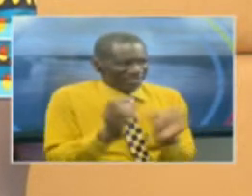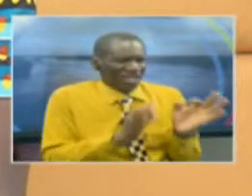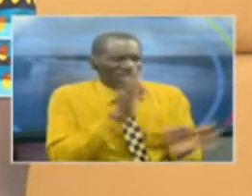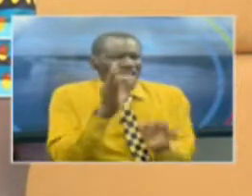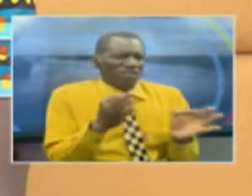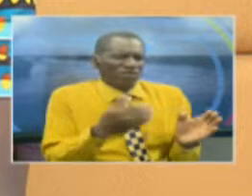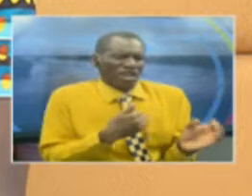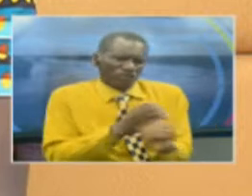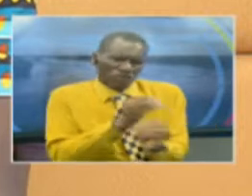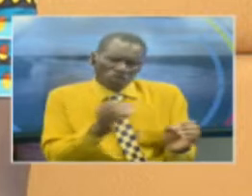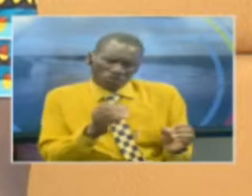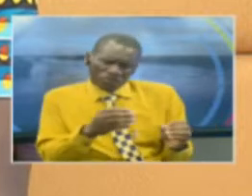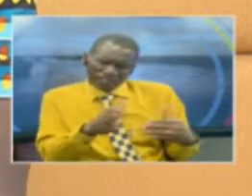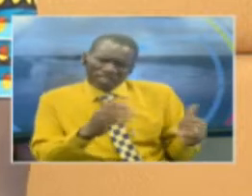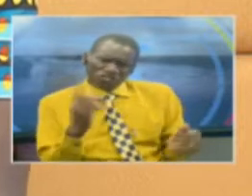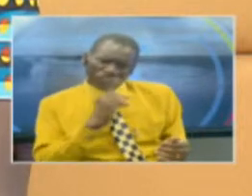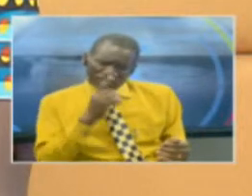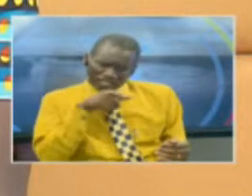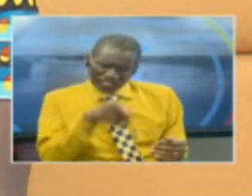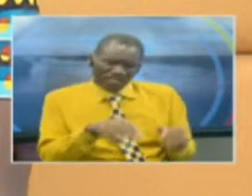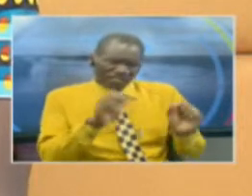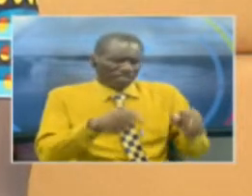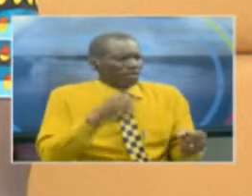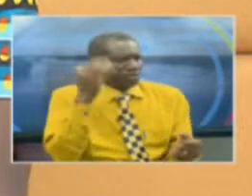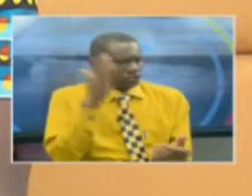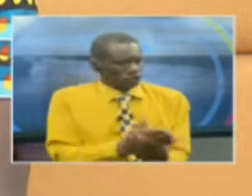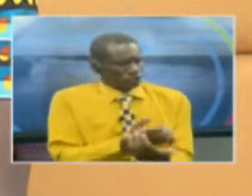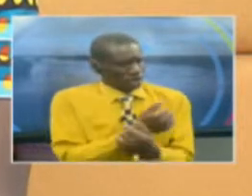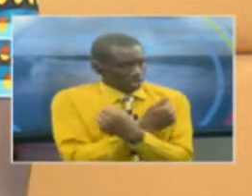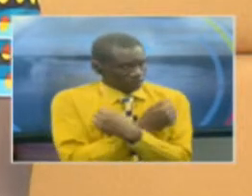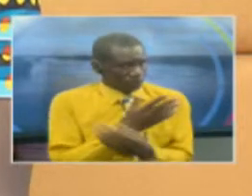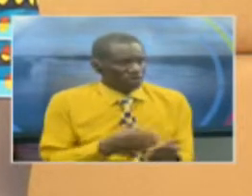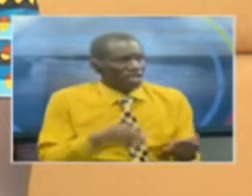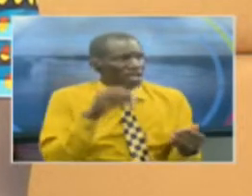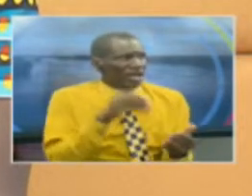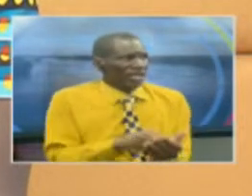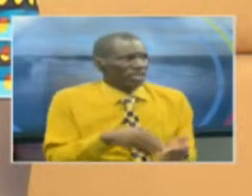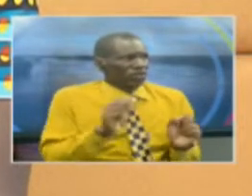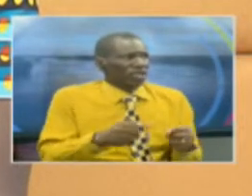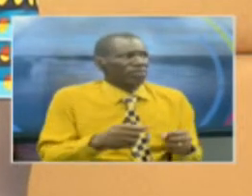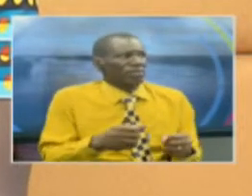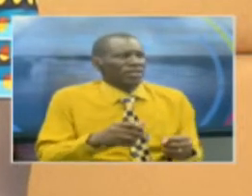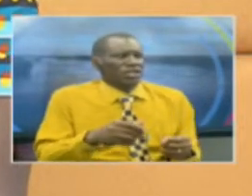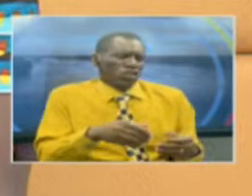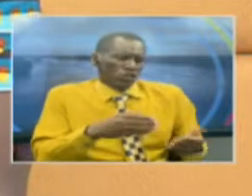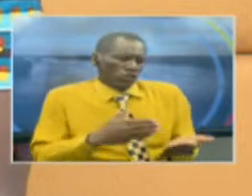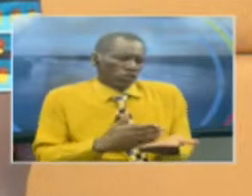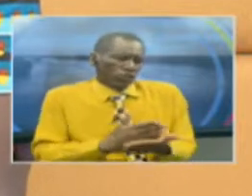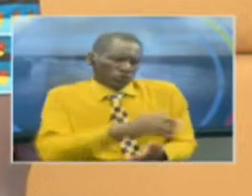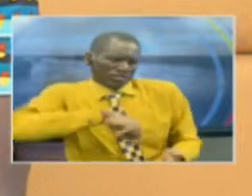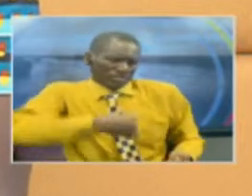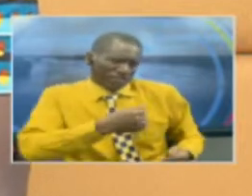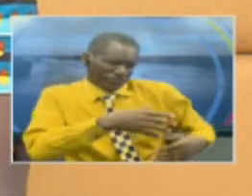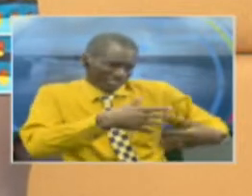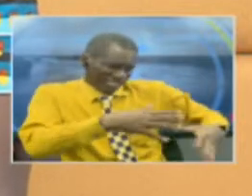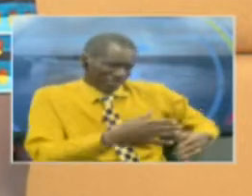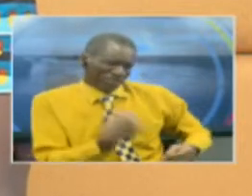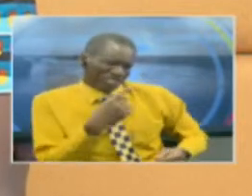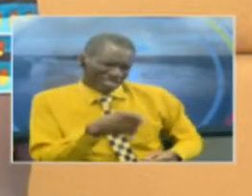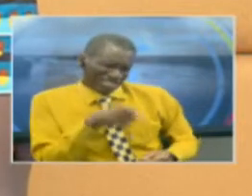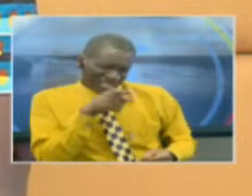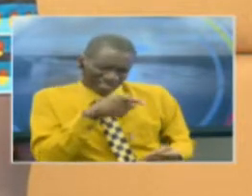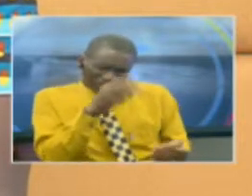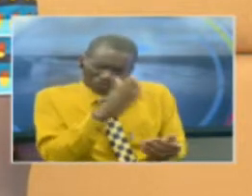red flags, then that could be genuine. Because again, it could be out of self-stigma that you feel, am I deserving of